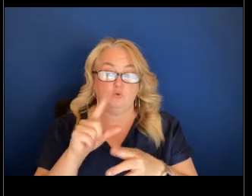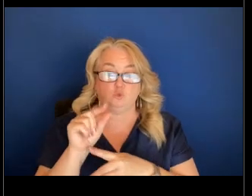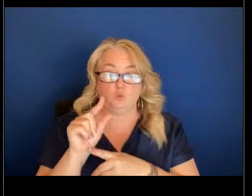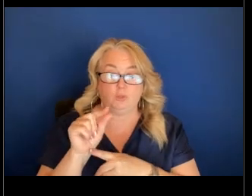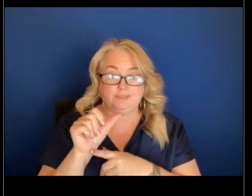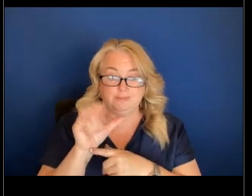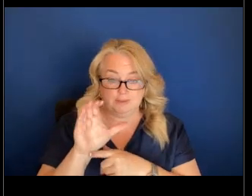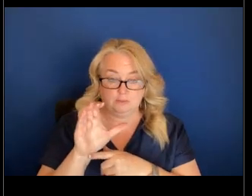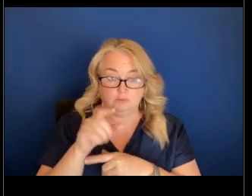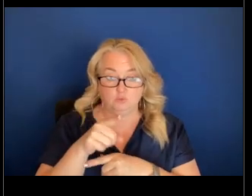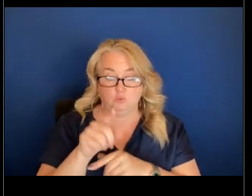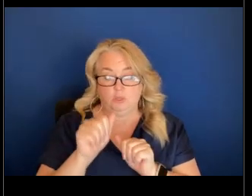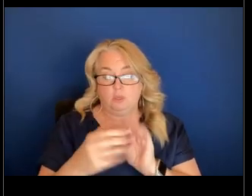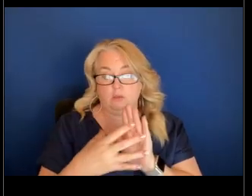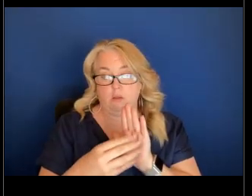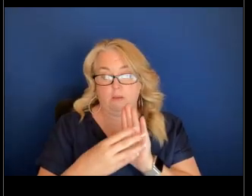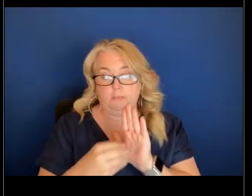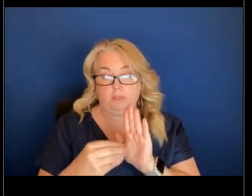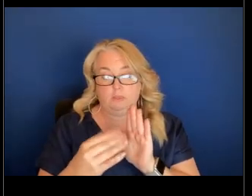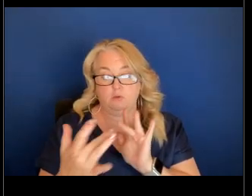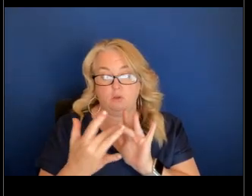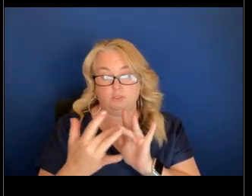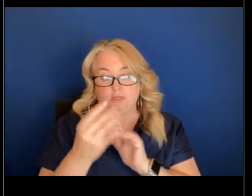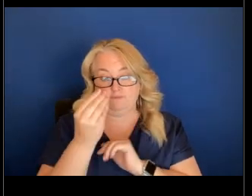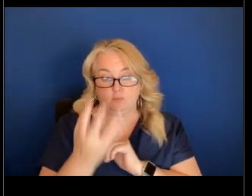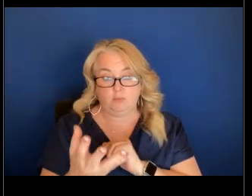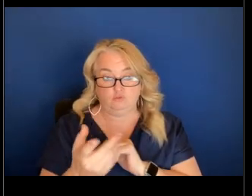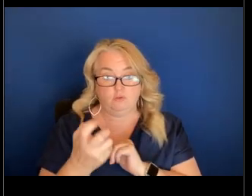seconds for you to copy the contact information,